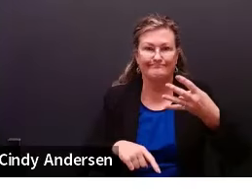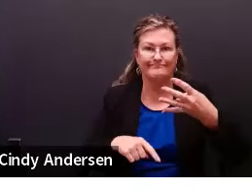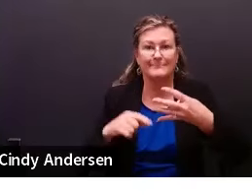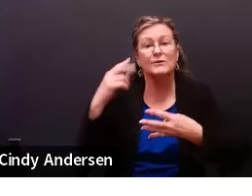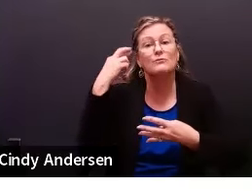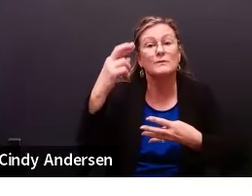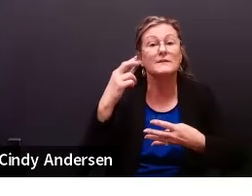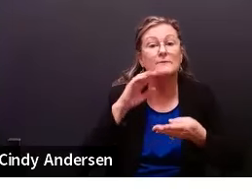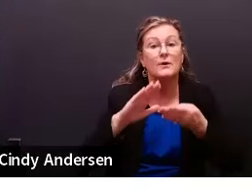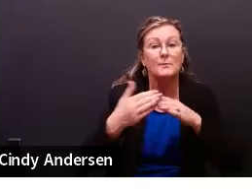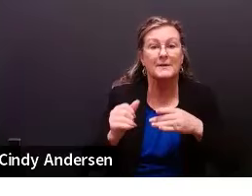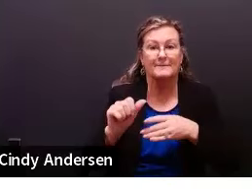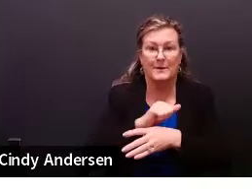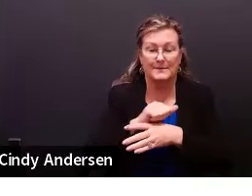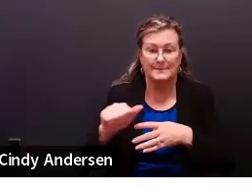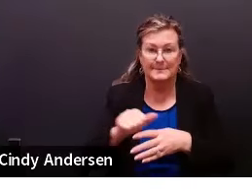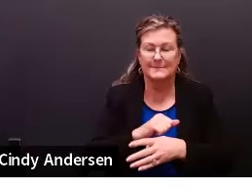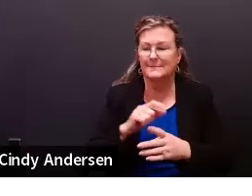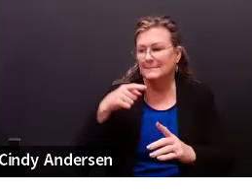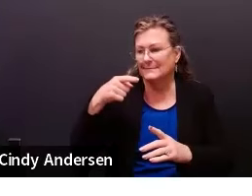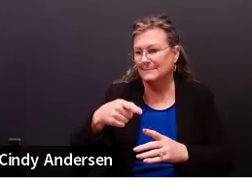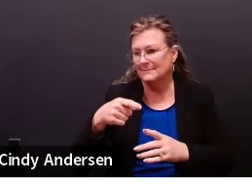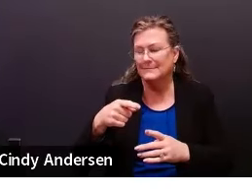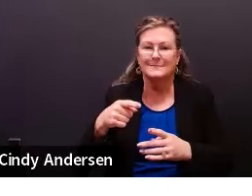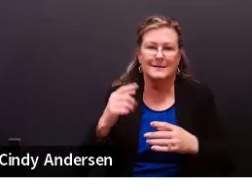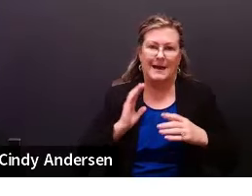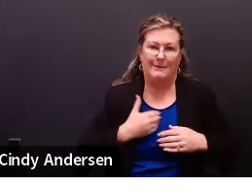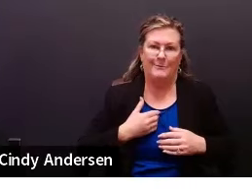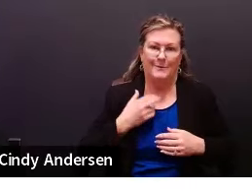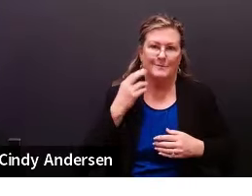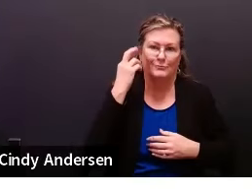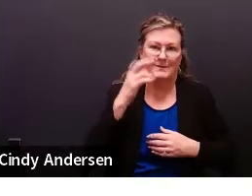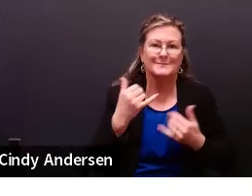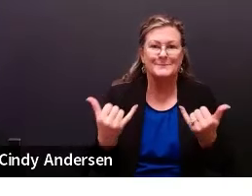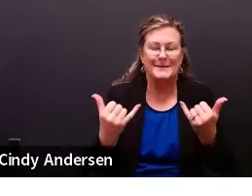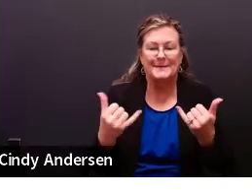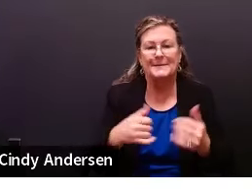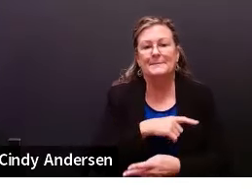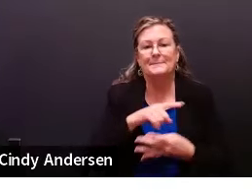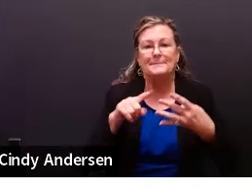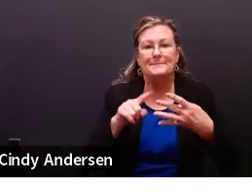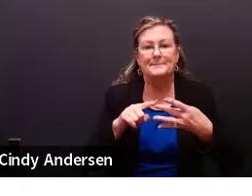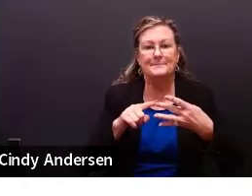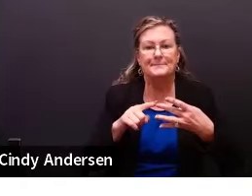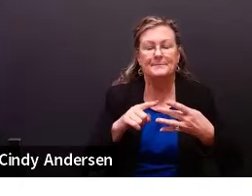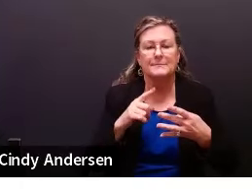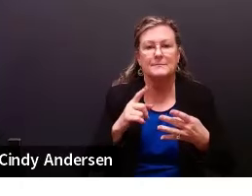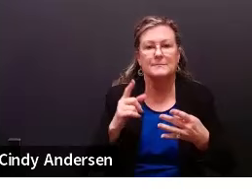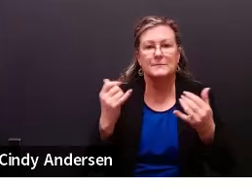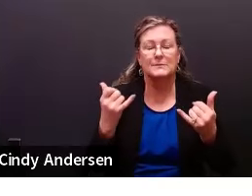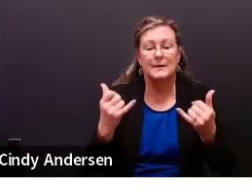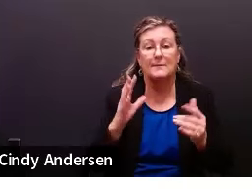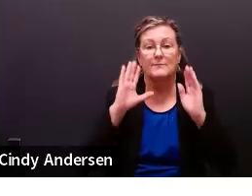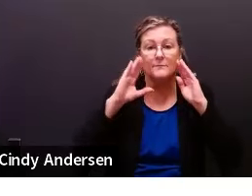of a community of practice is, and specifically our purpose here today. And then we're going to spend